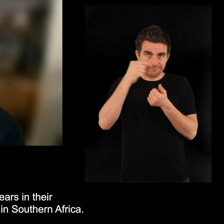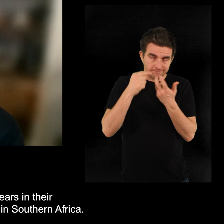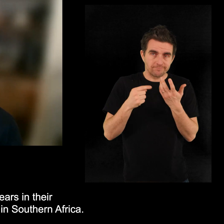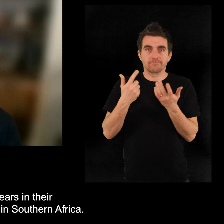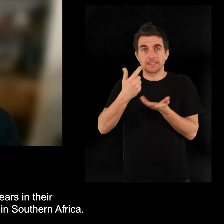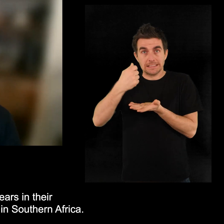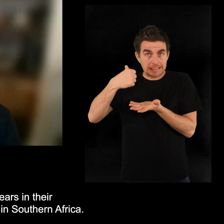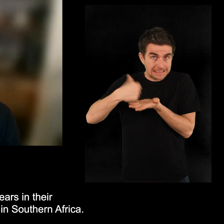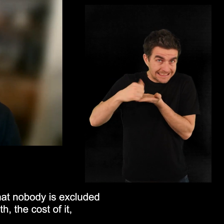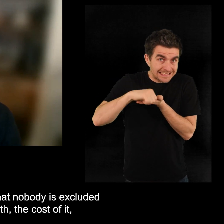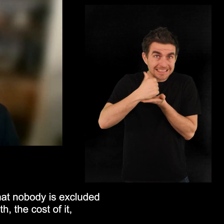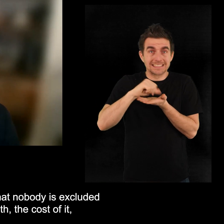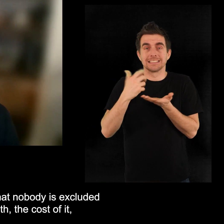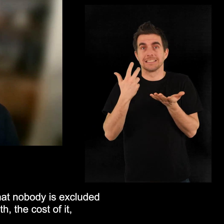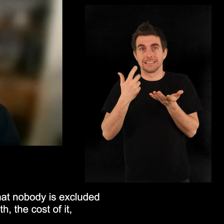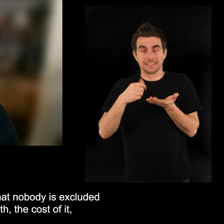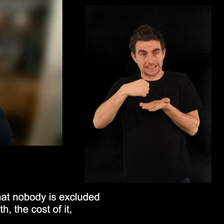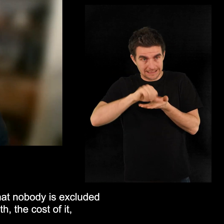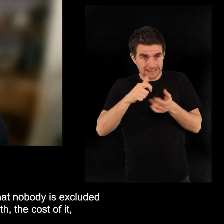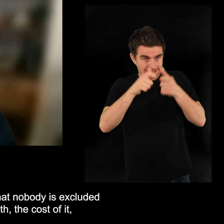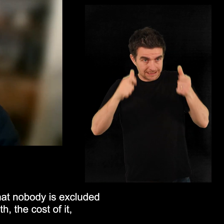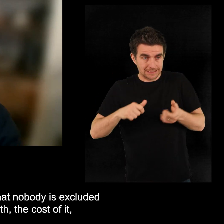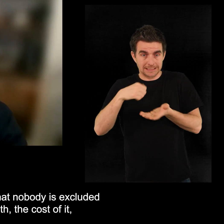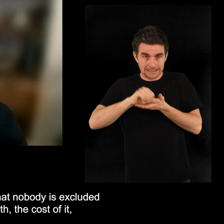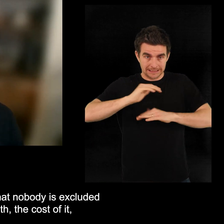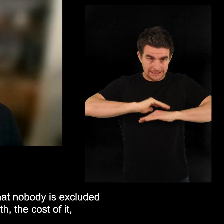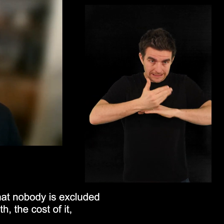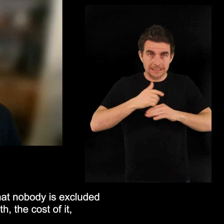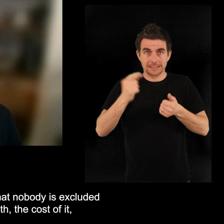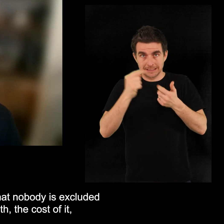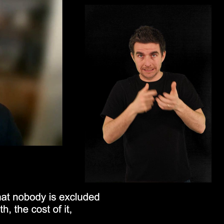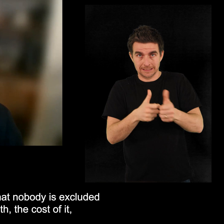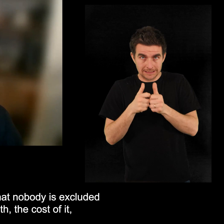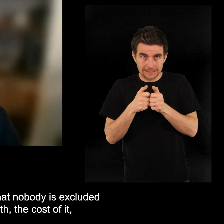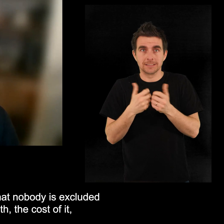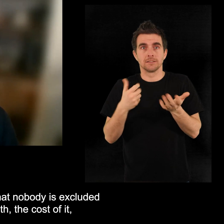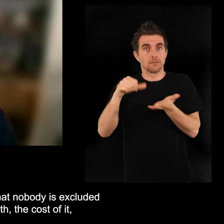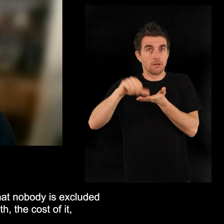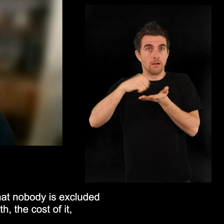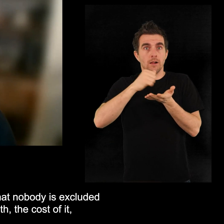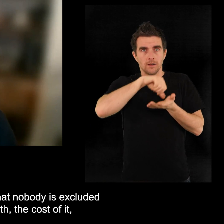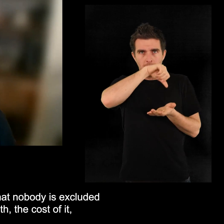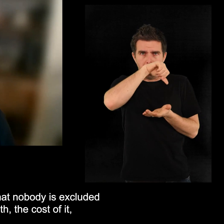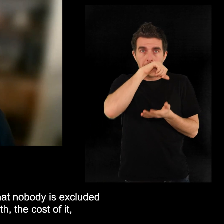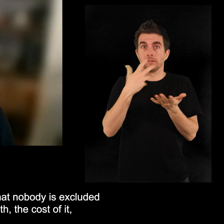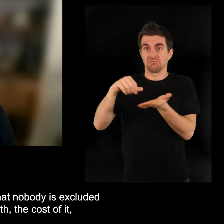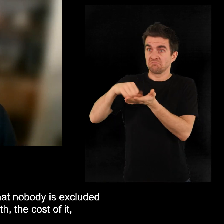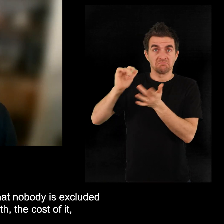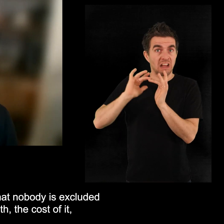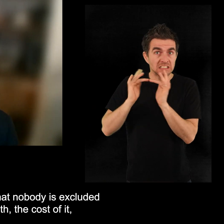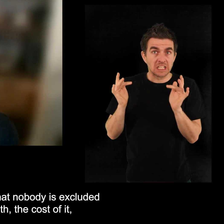Southern Africa. But we need to make sure that nobody is excluded. And at the moment,